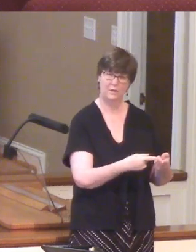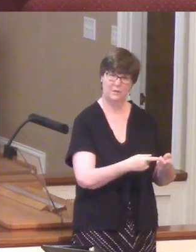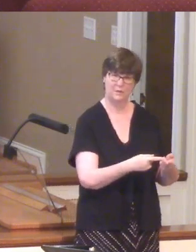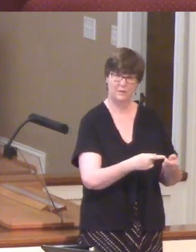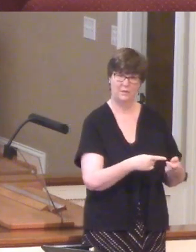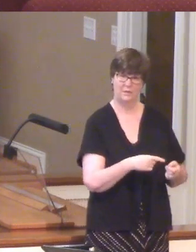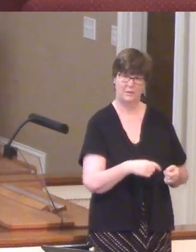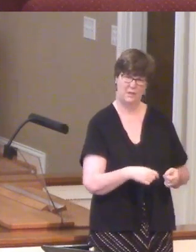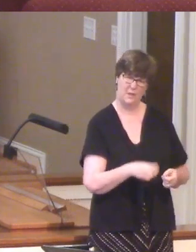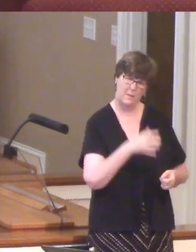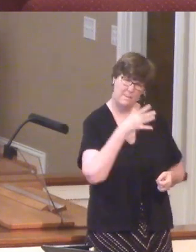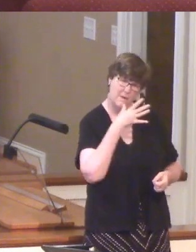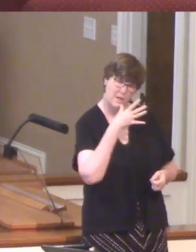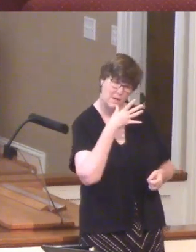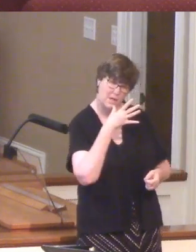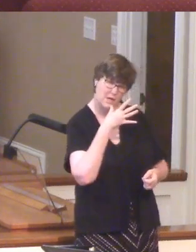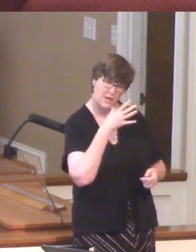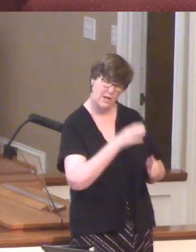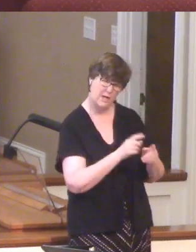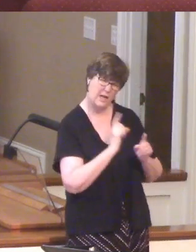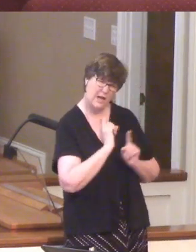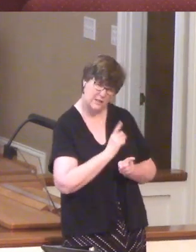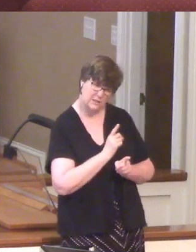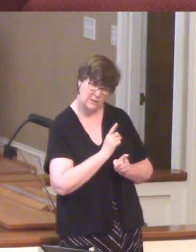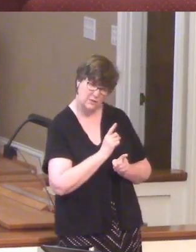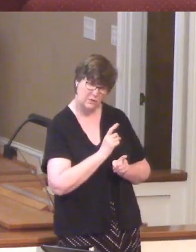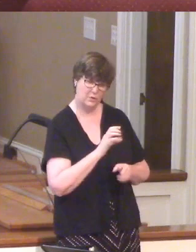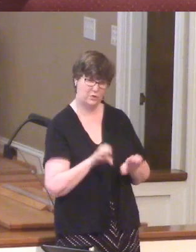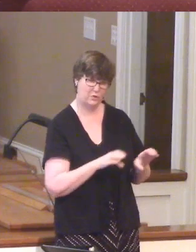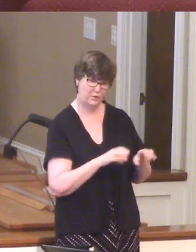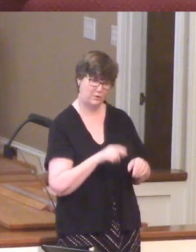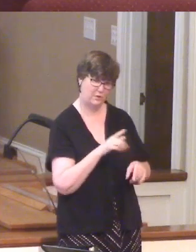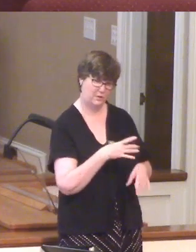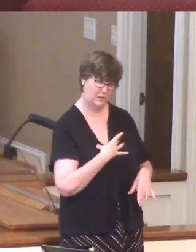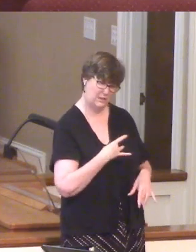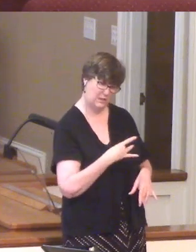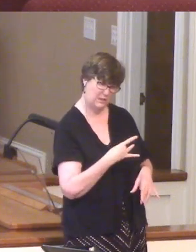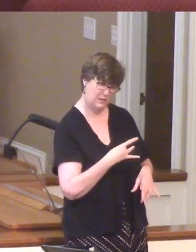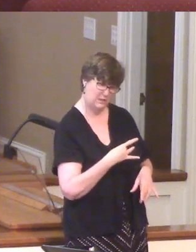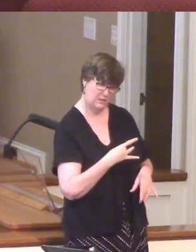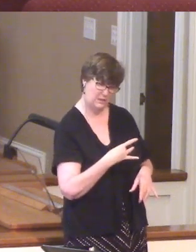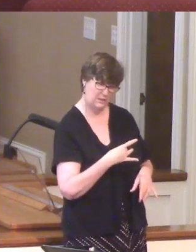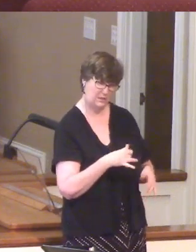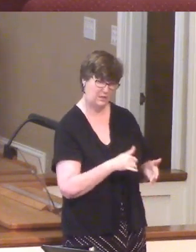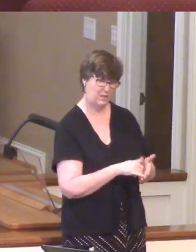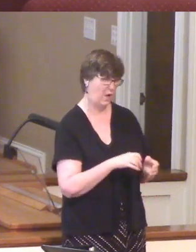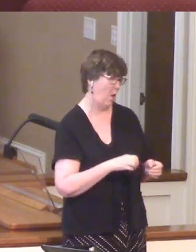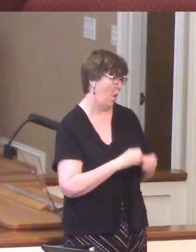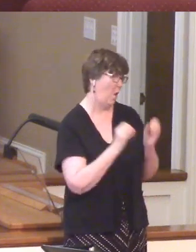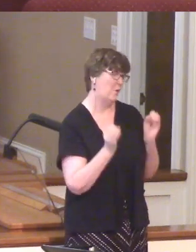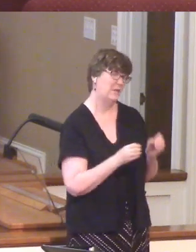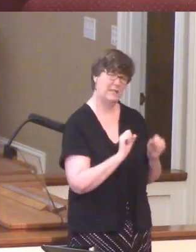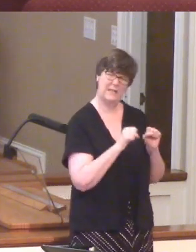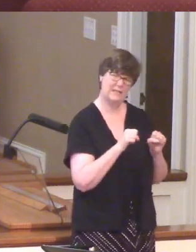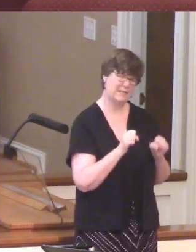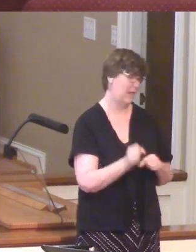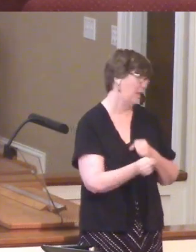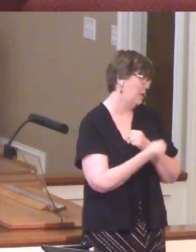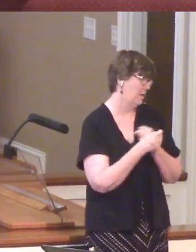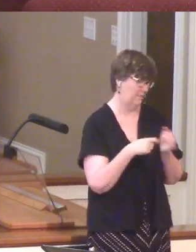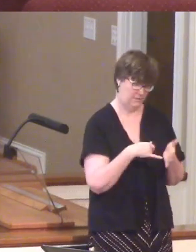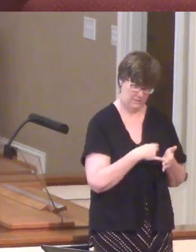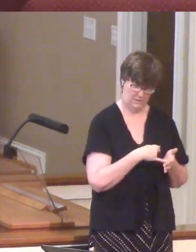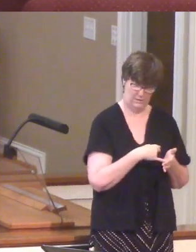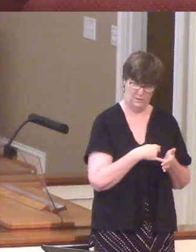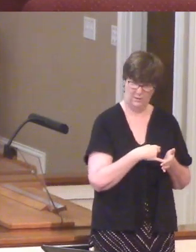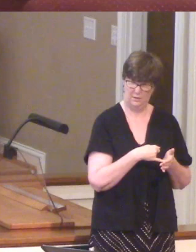mother asked if she liked it. The child replied very politely, "Oh yes, I love it." But when